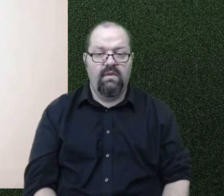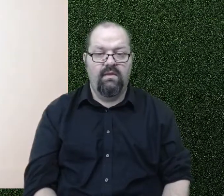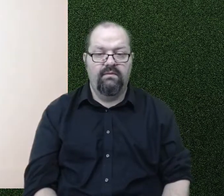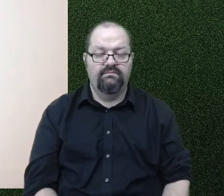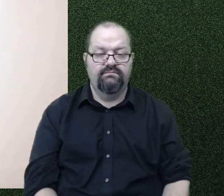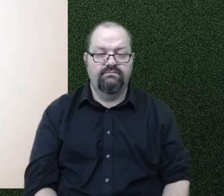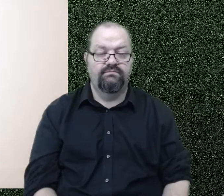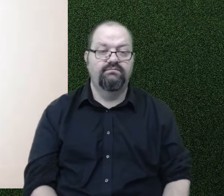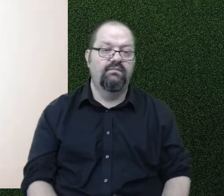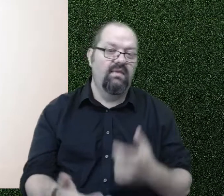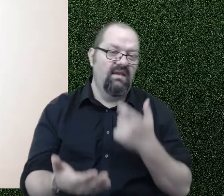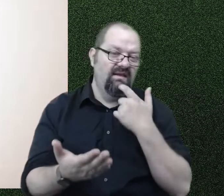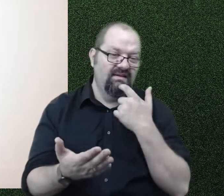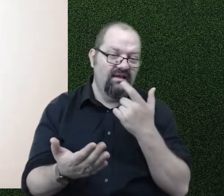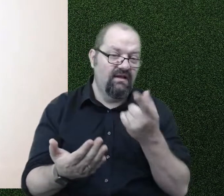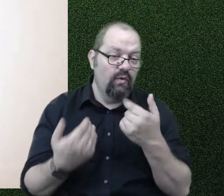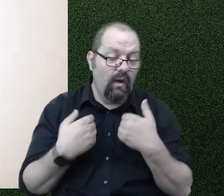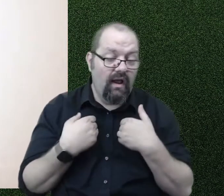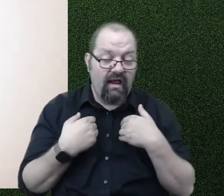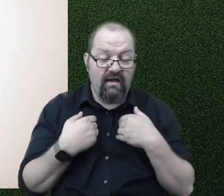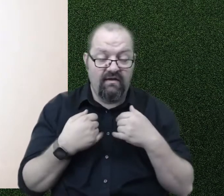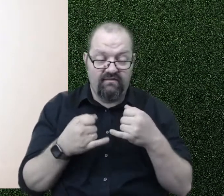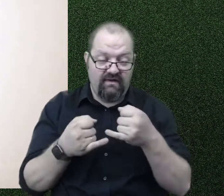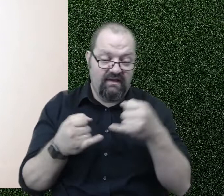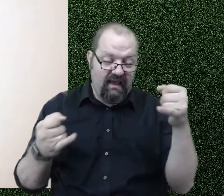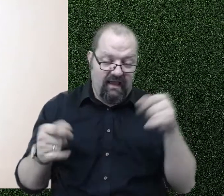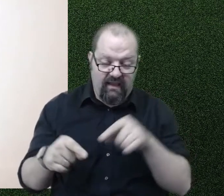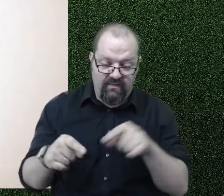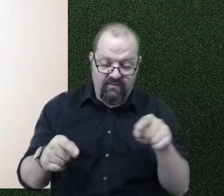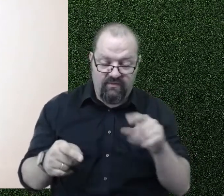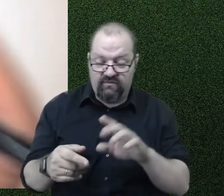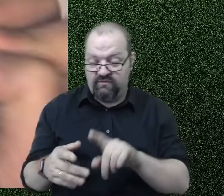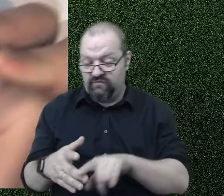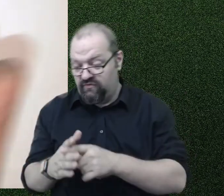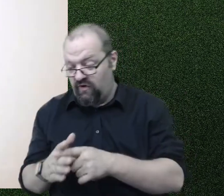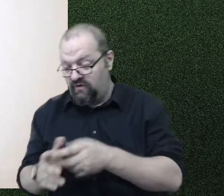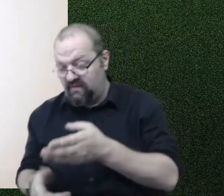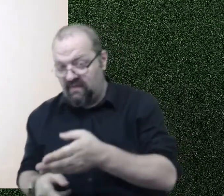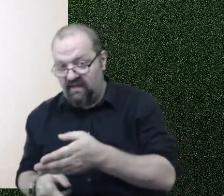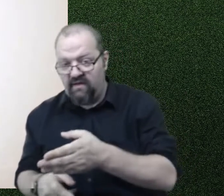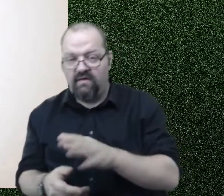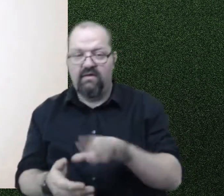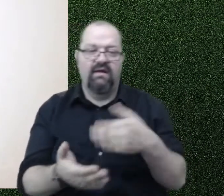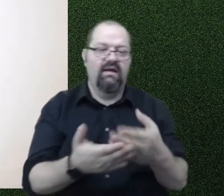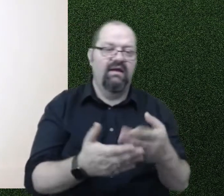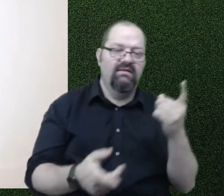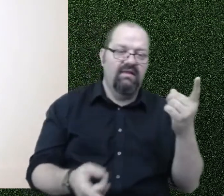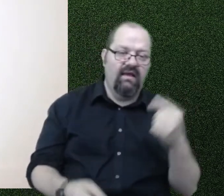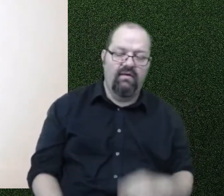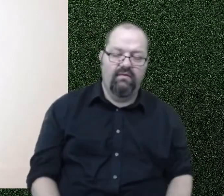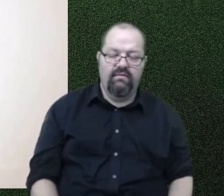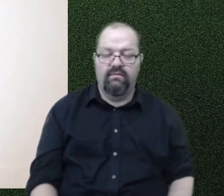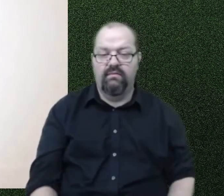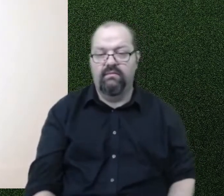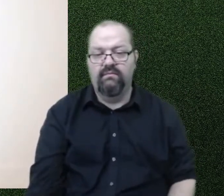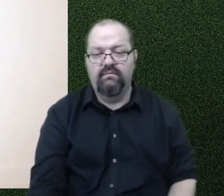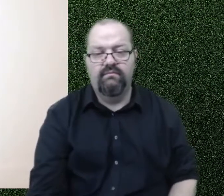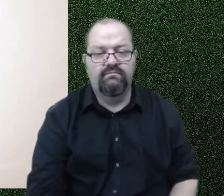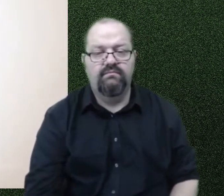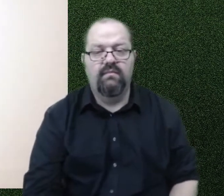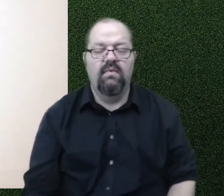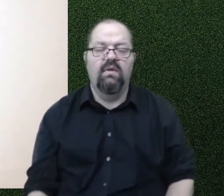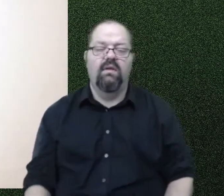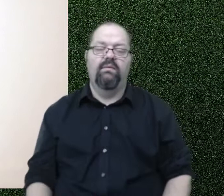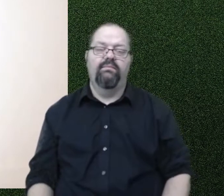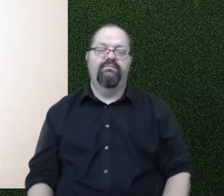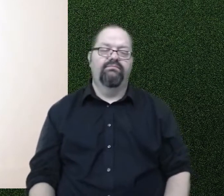Let's say you've got a cable. It starts here and it ends up here. The cable looks like this. Maybe this is the point x